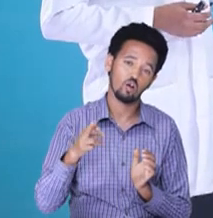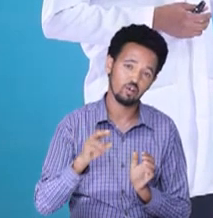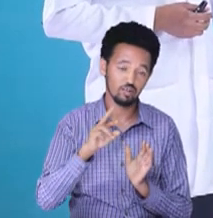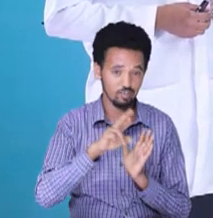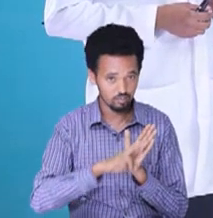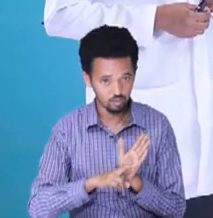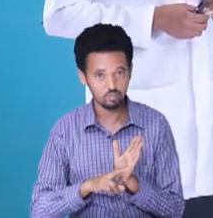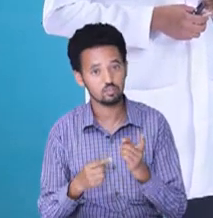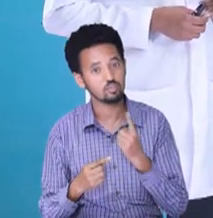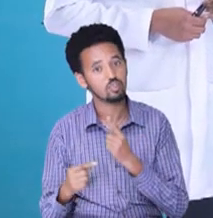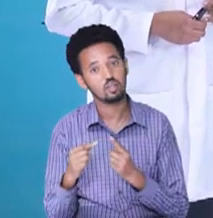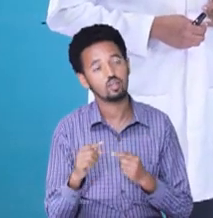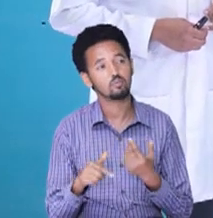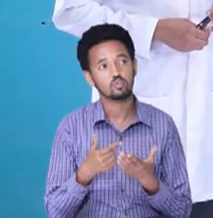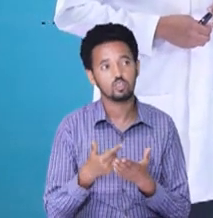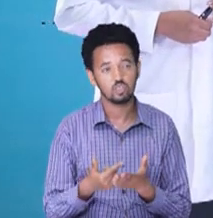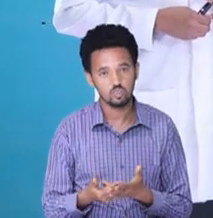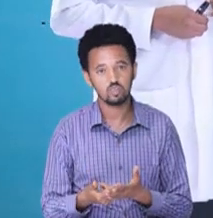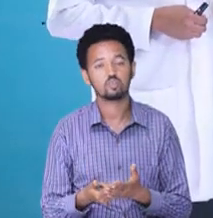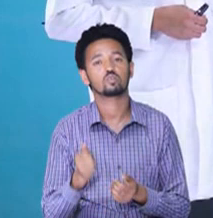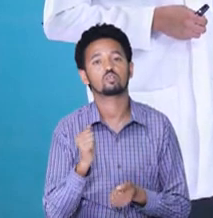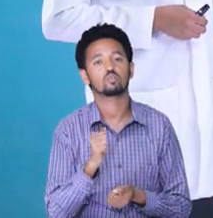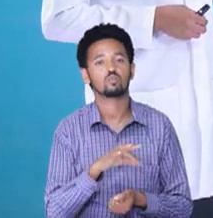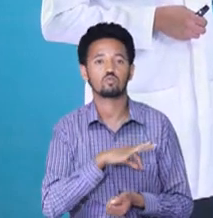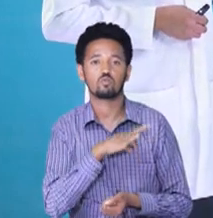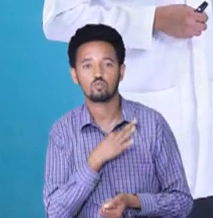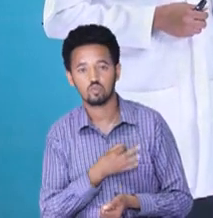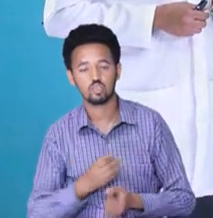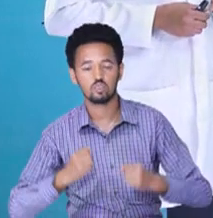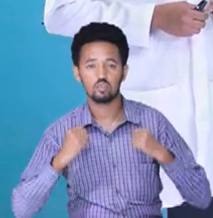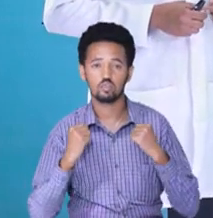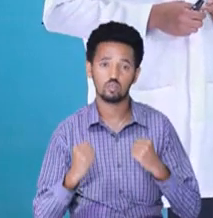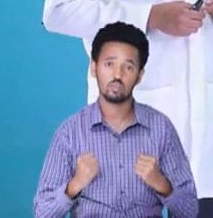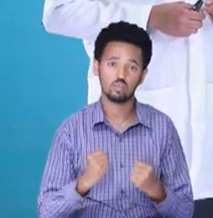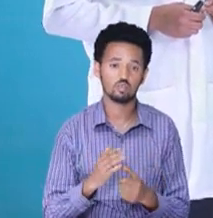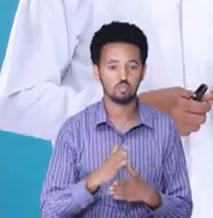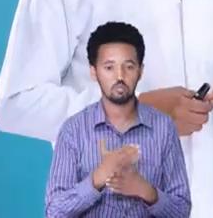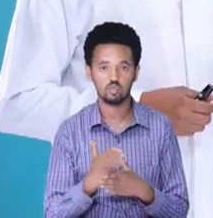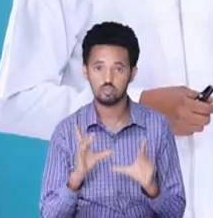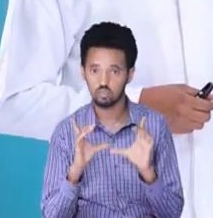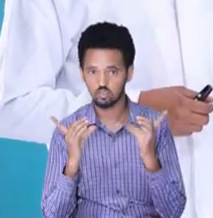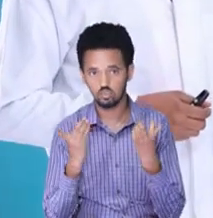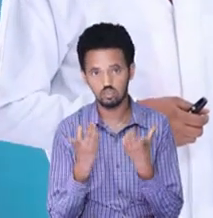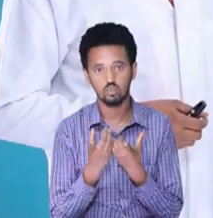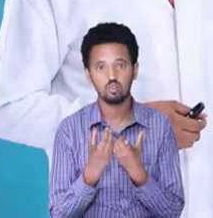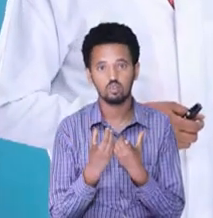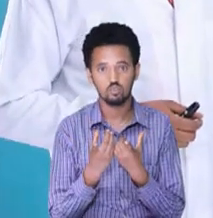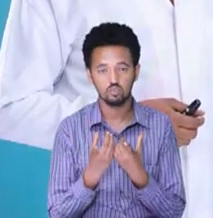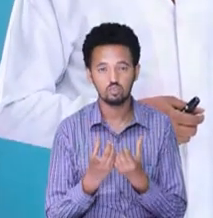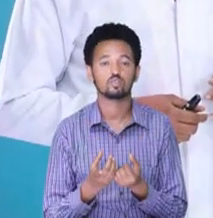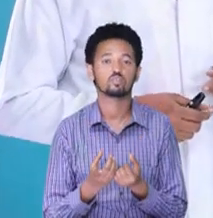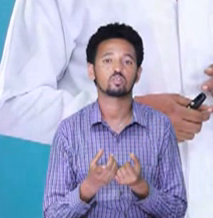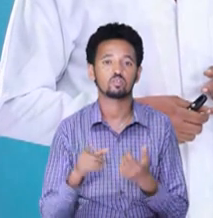it ended the supreme rule by French kings and strengthened the middle class. The